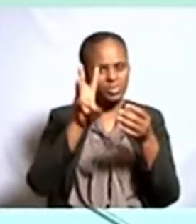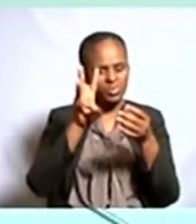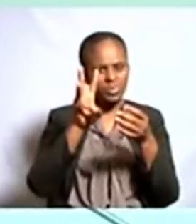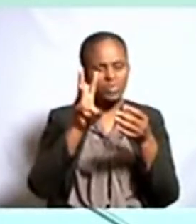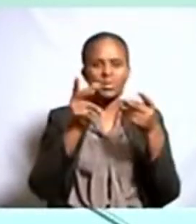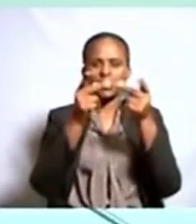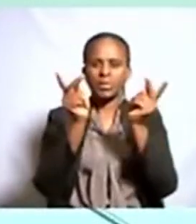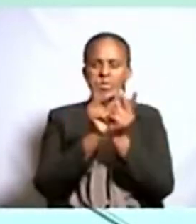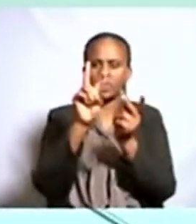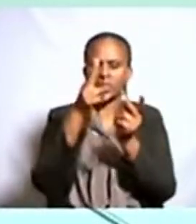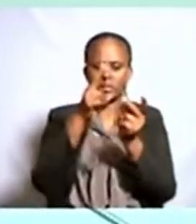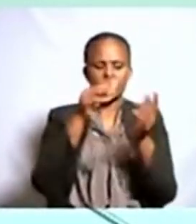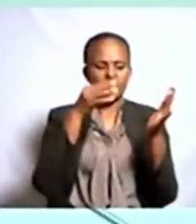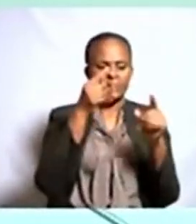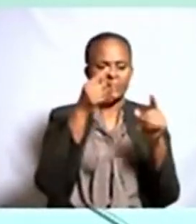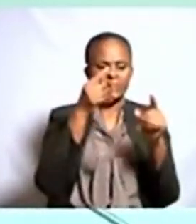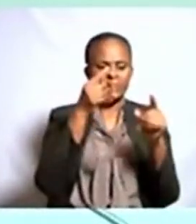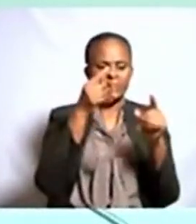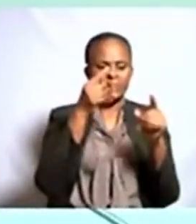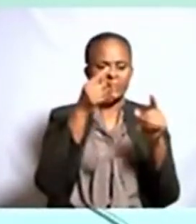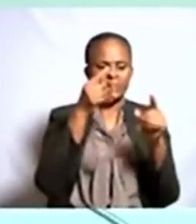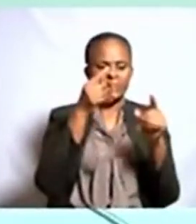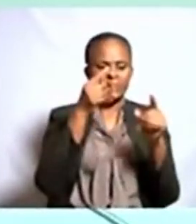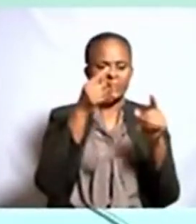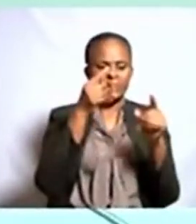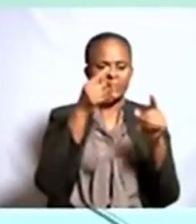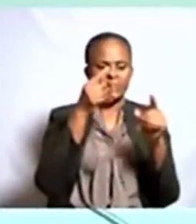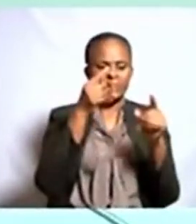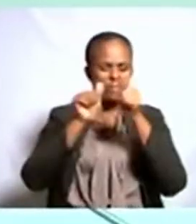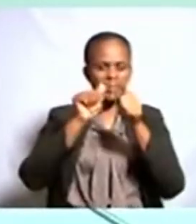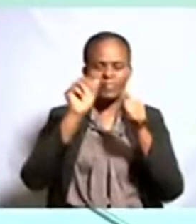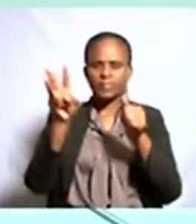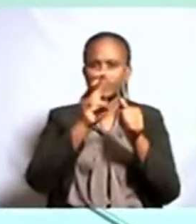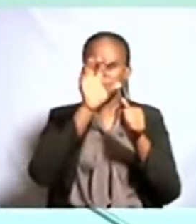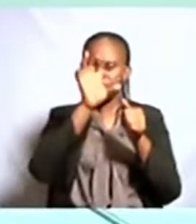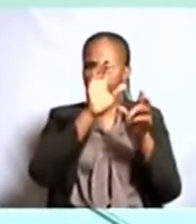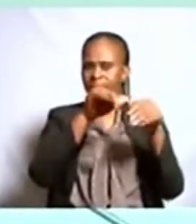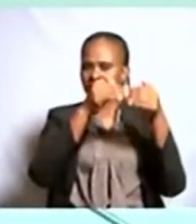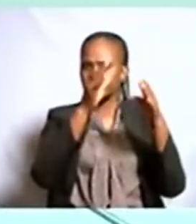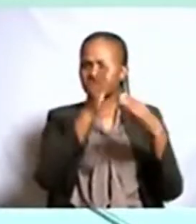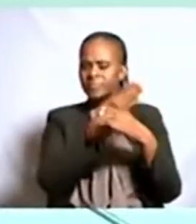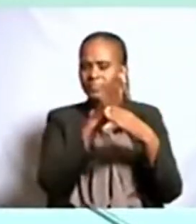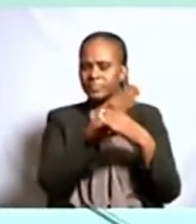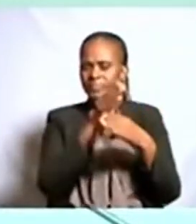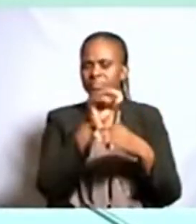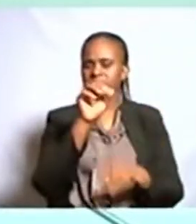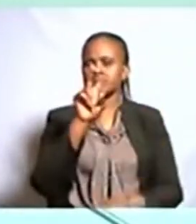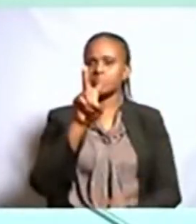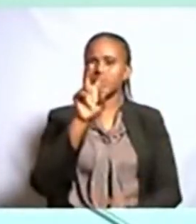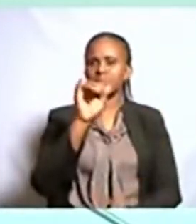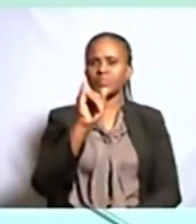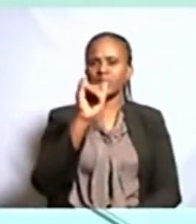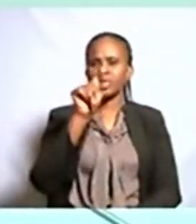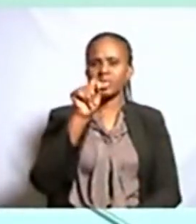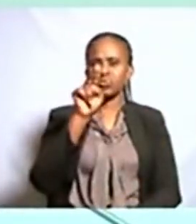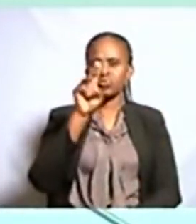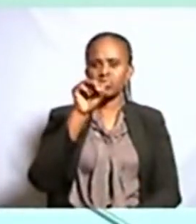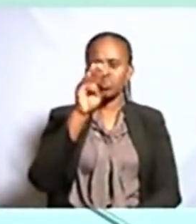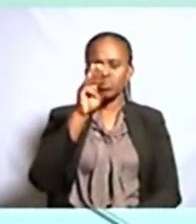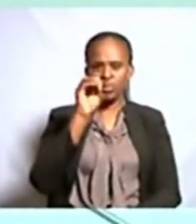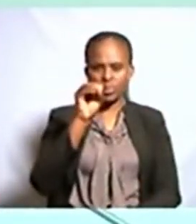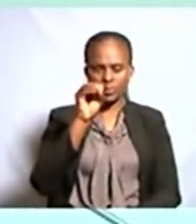2nd December 2020, the Provincial Administration Western Province awarded a contract to Vitumbo Investments for the supply and delivery